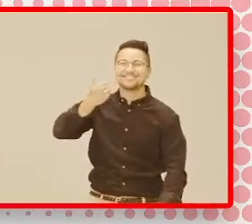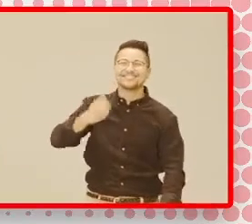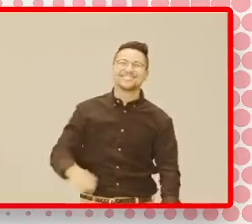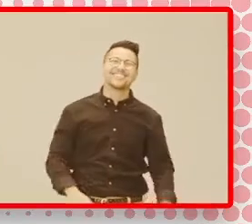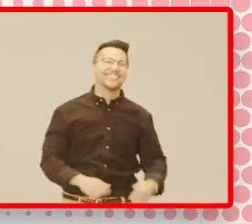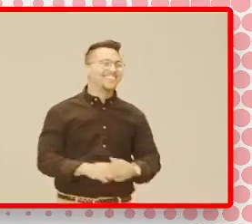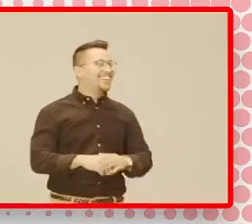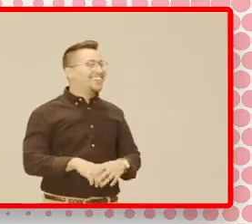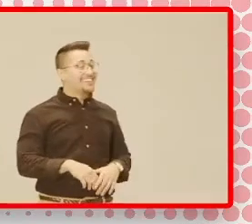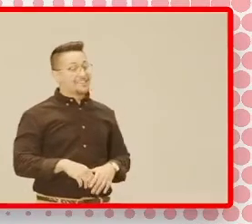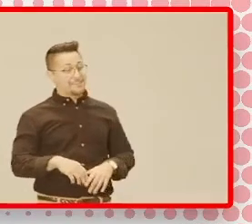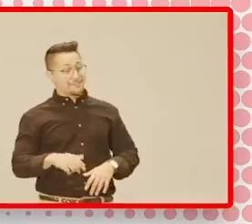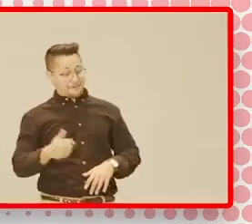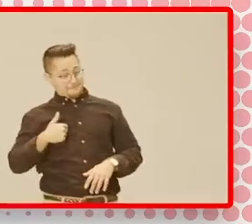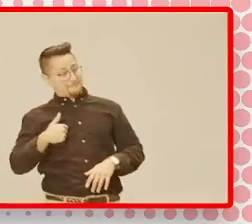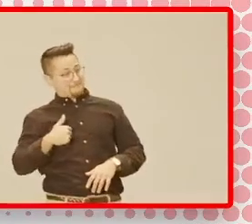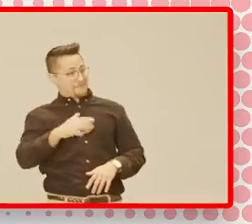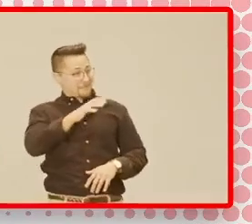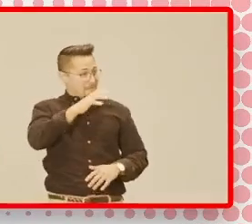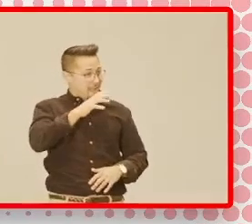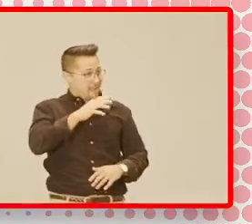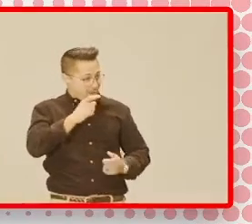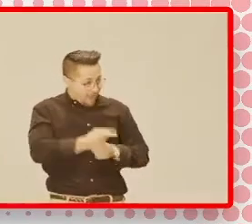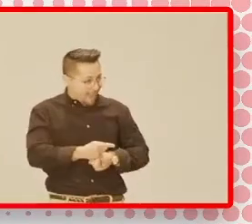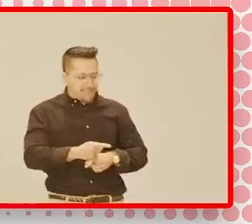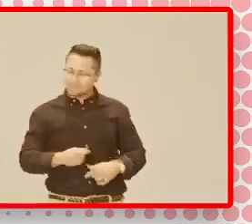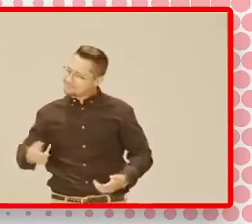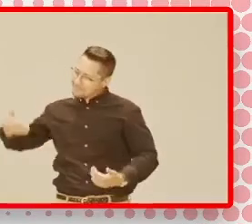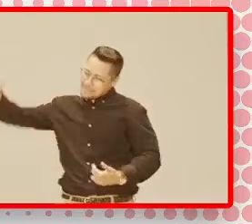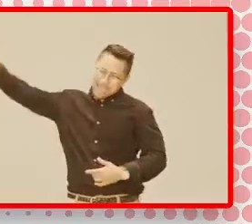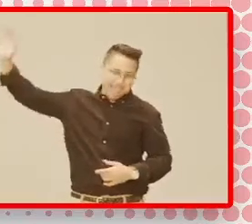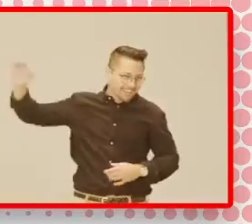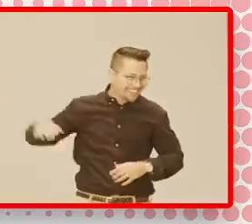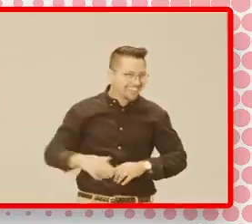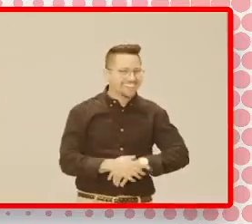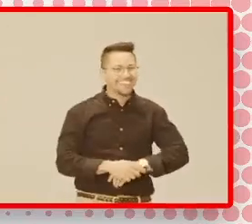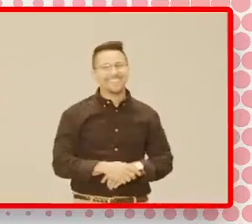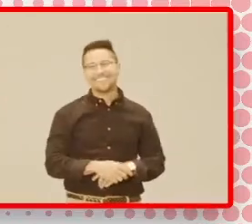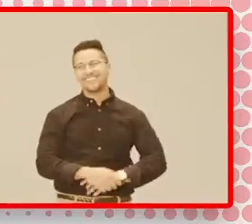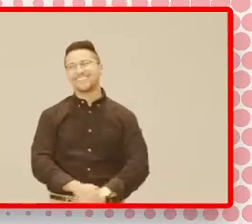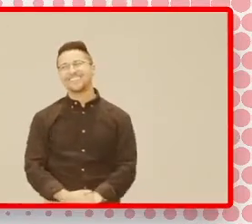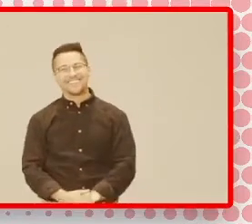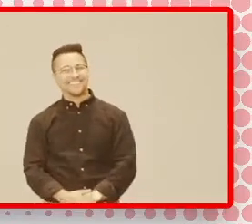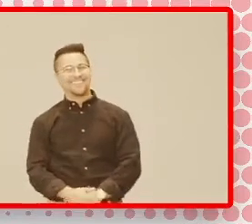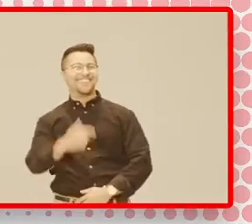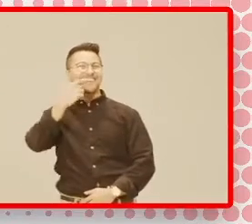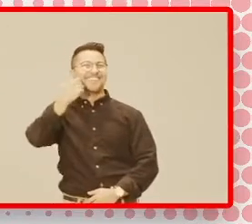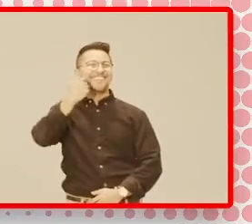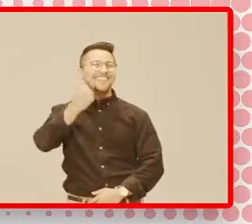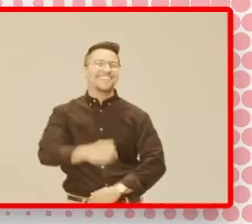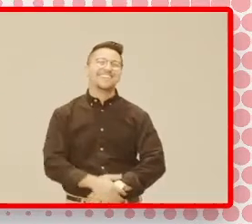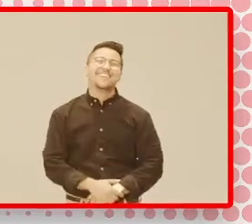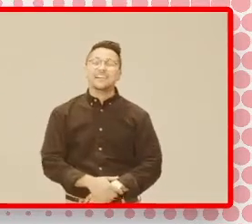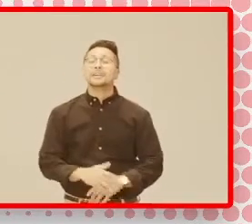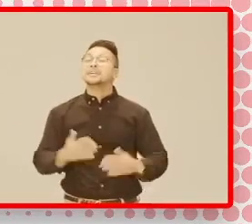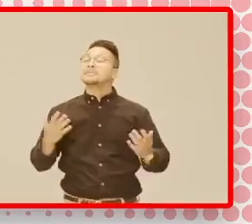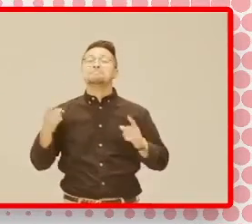Were mommy and daddy right? Yeah. So,